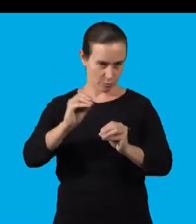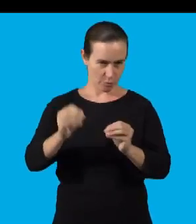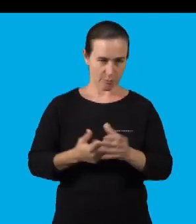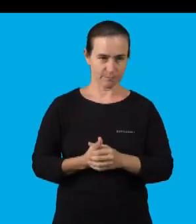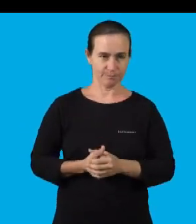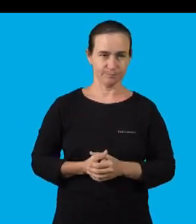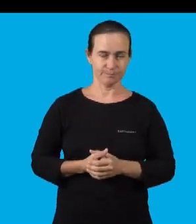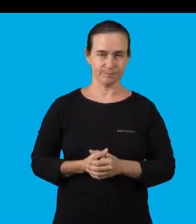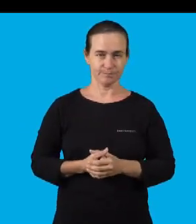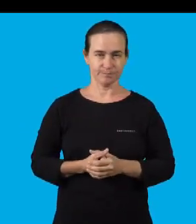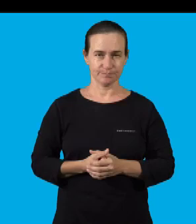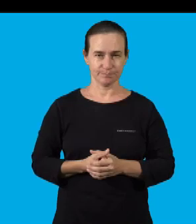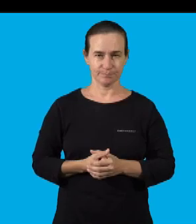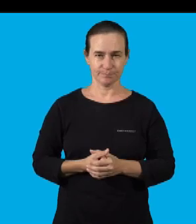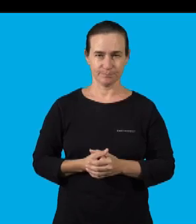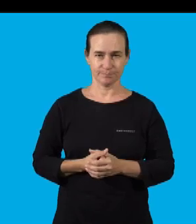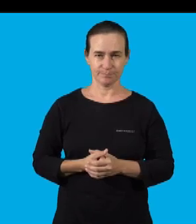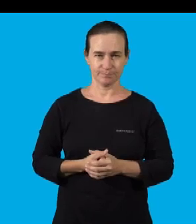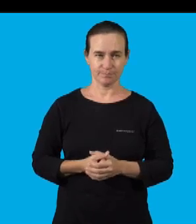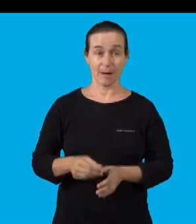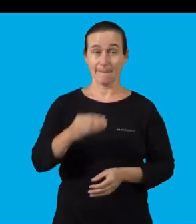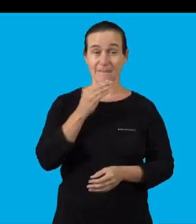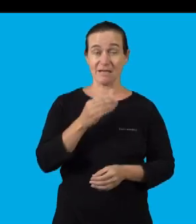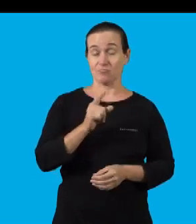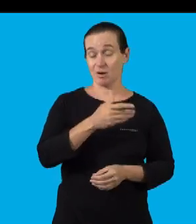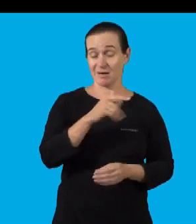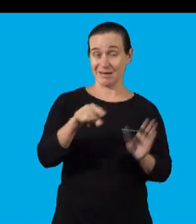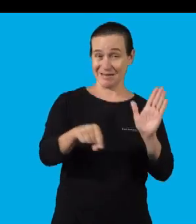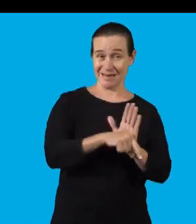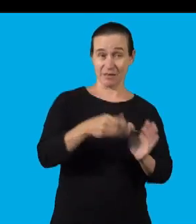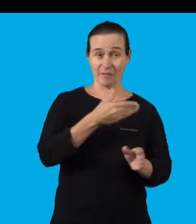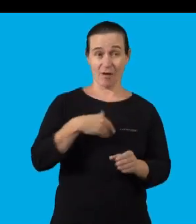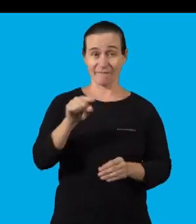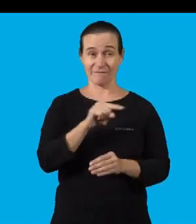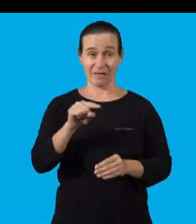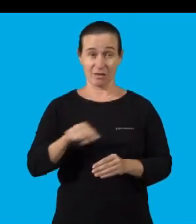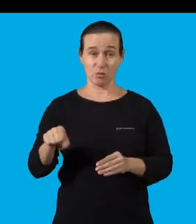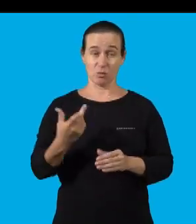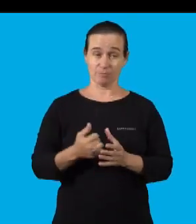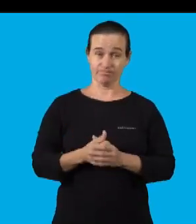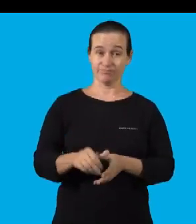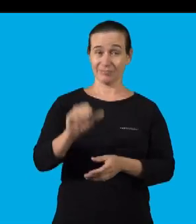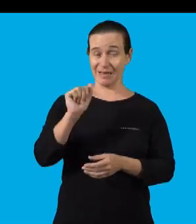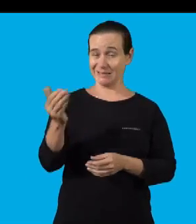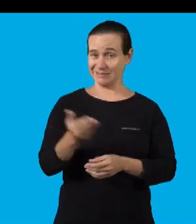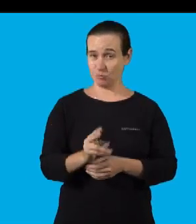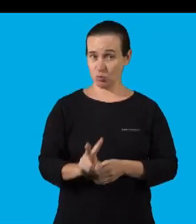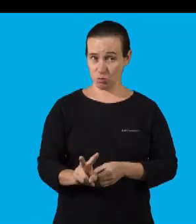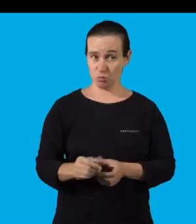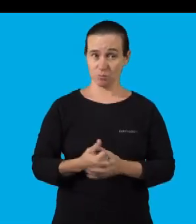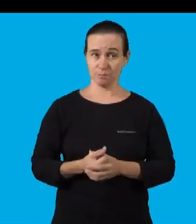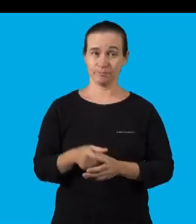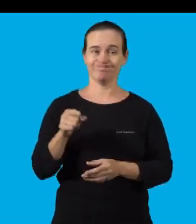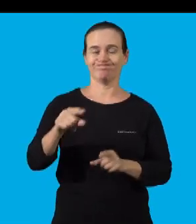substituting those two values, we are left with a -1/2 is equals to a